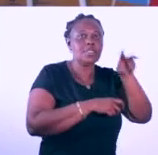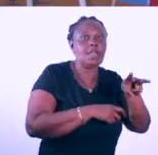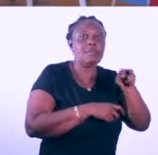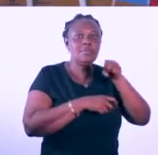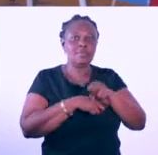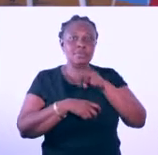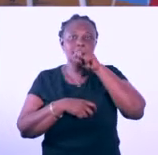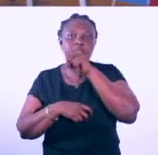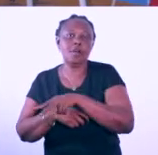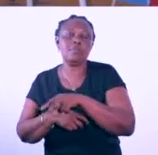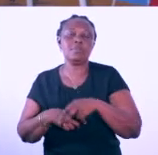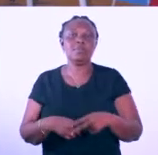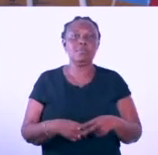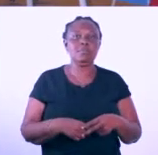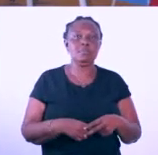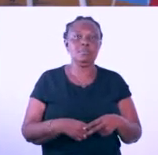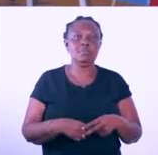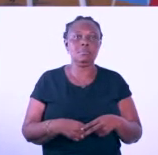and